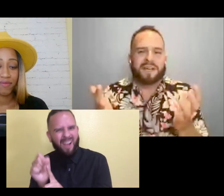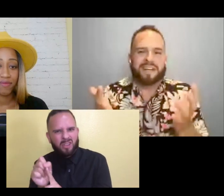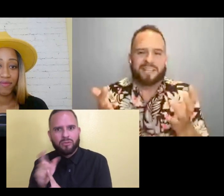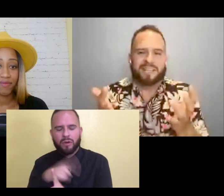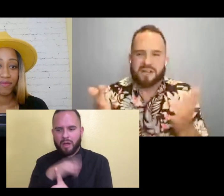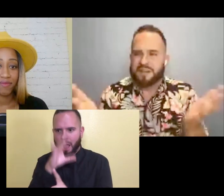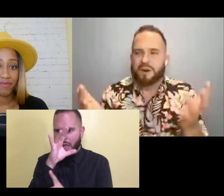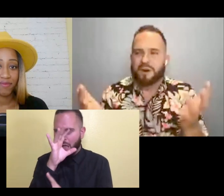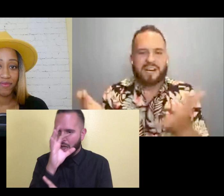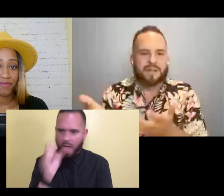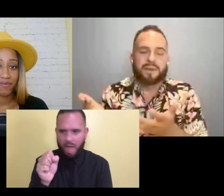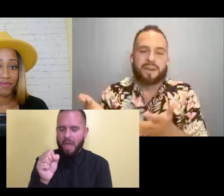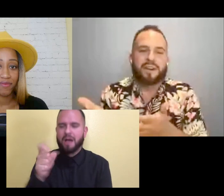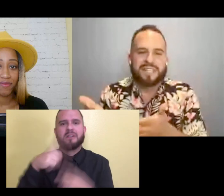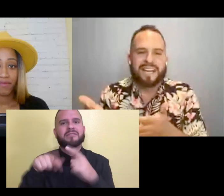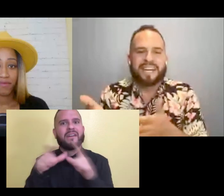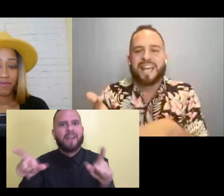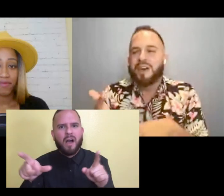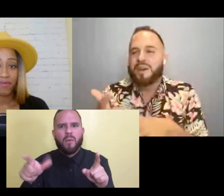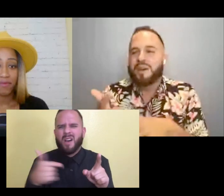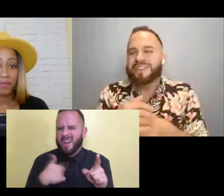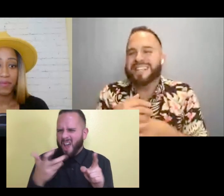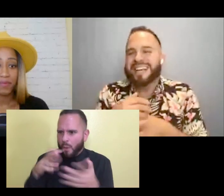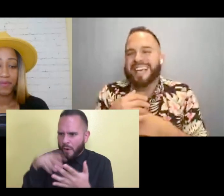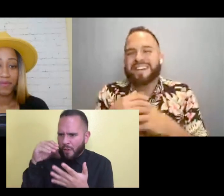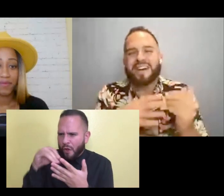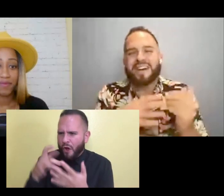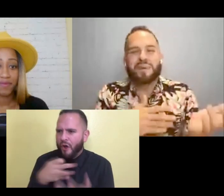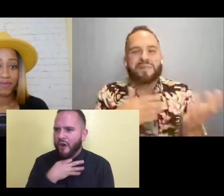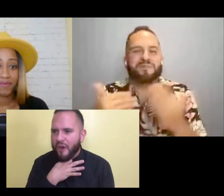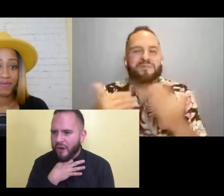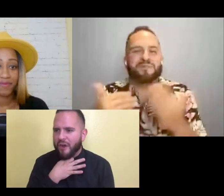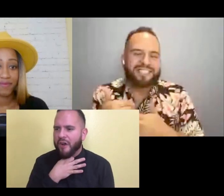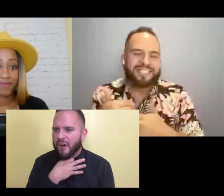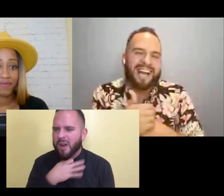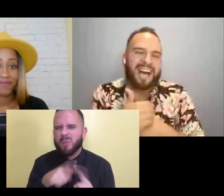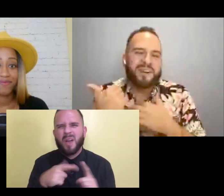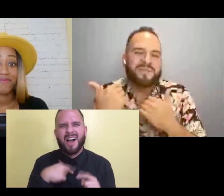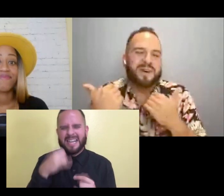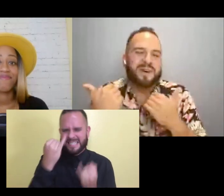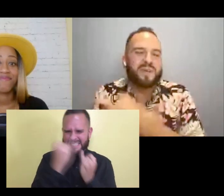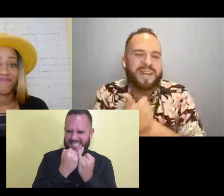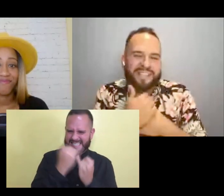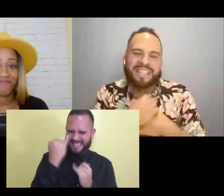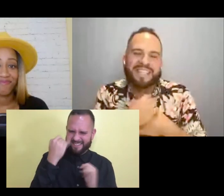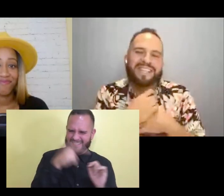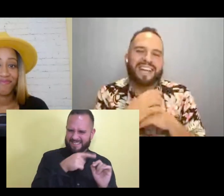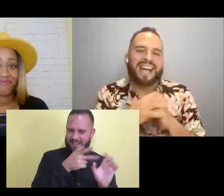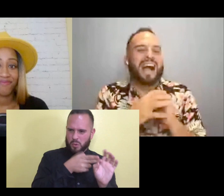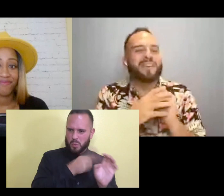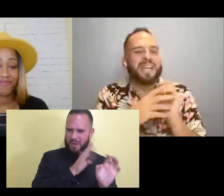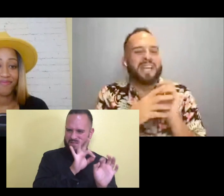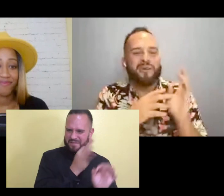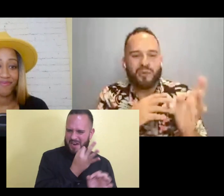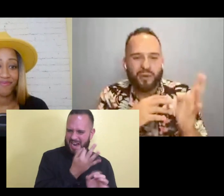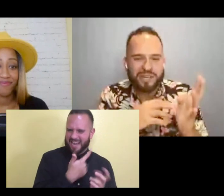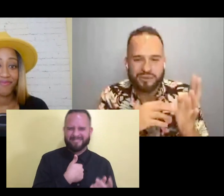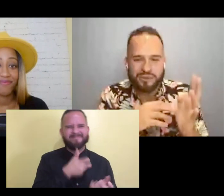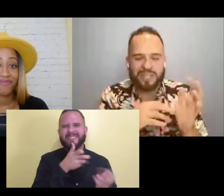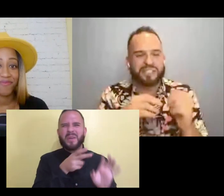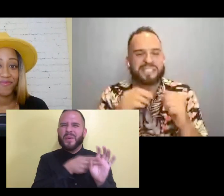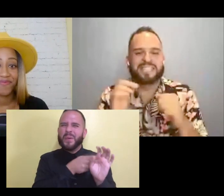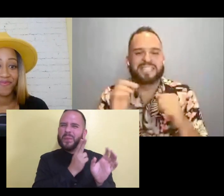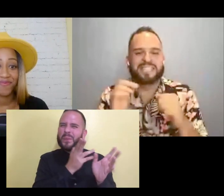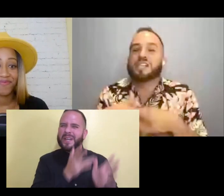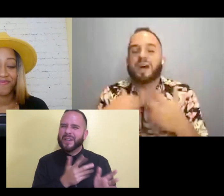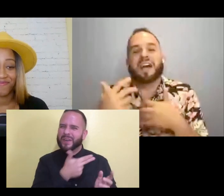fascinated by sign language. I was like, oh my gosh, I want to learn that. And I was like, if I quit French, like I don't want to be a quitter, like I want to get my 4 years of